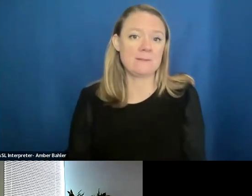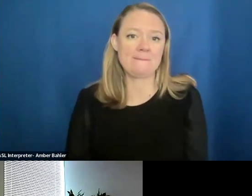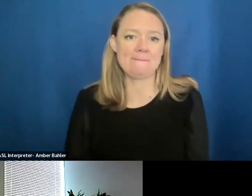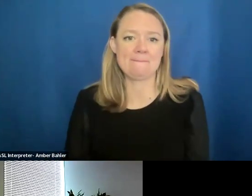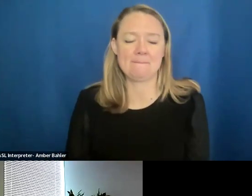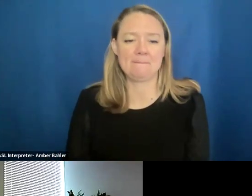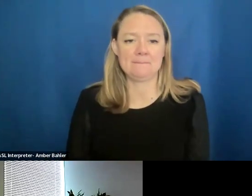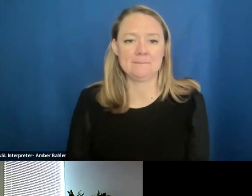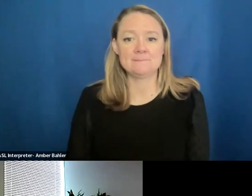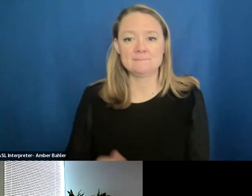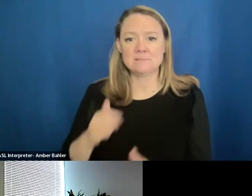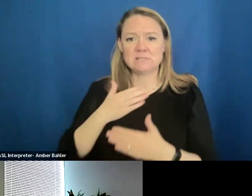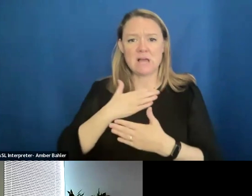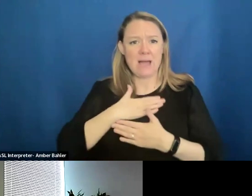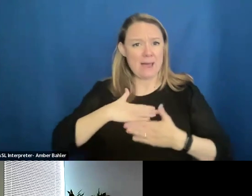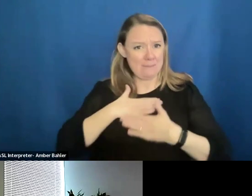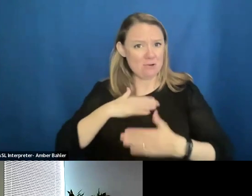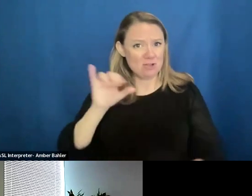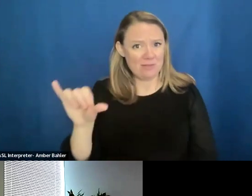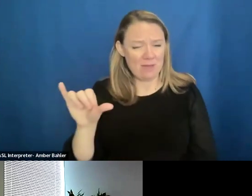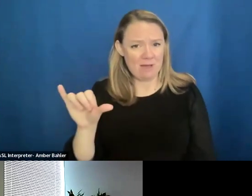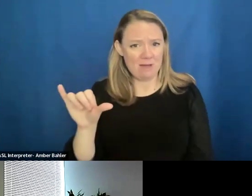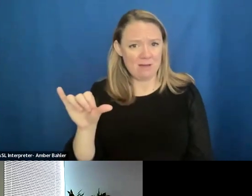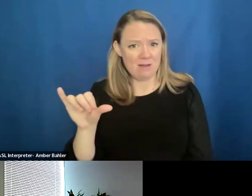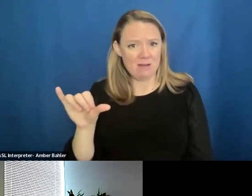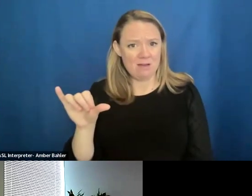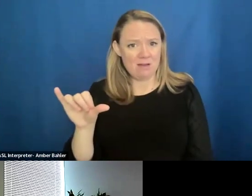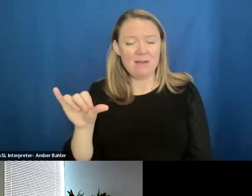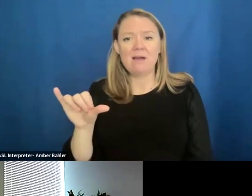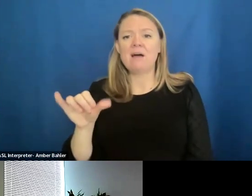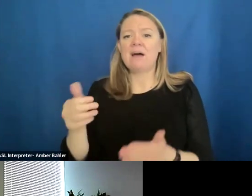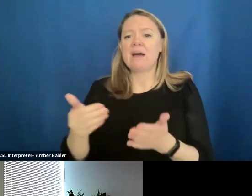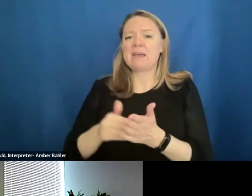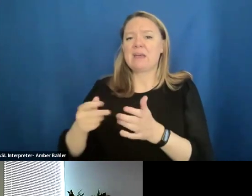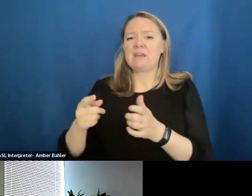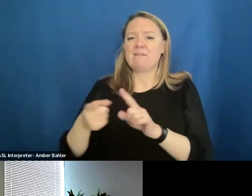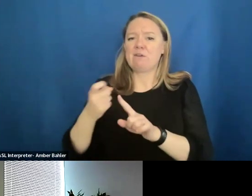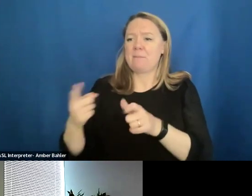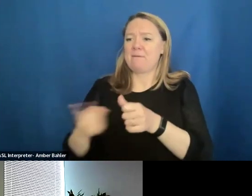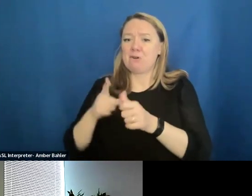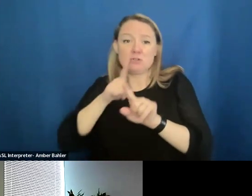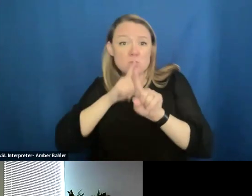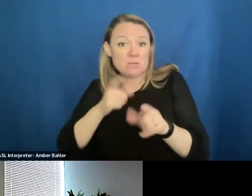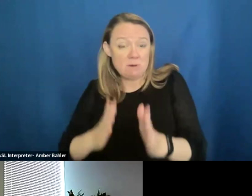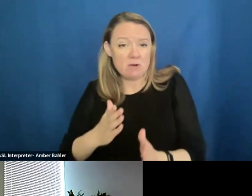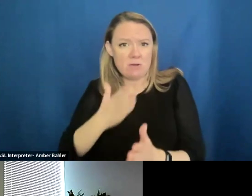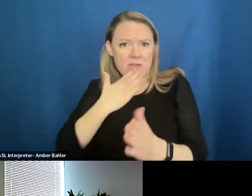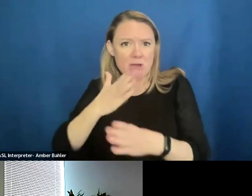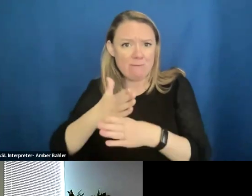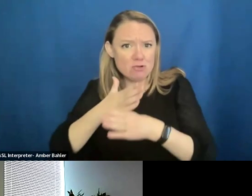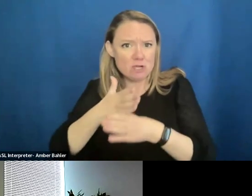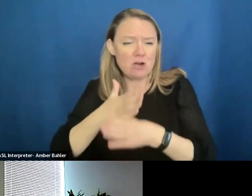I really appreciate that too, from the perspective of a first responder. So thanks for sharing that, Chief Harding. I've got,